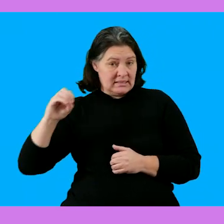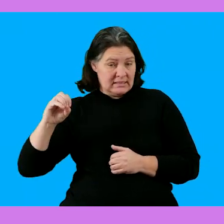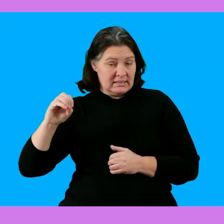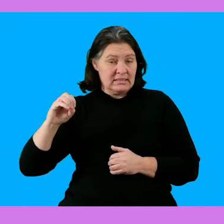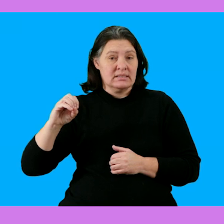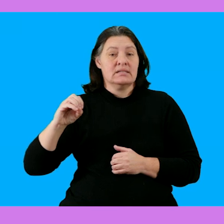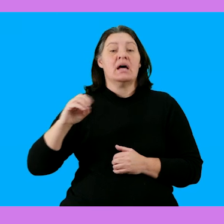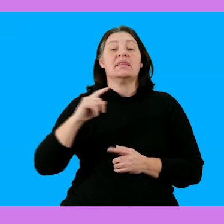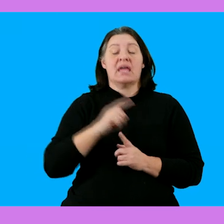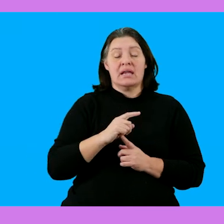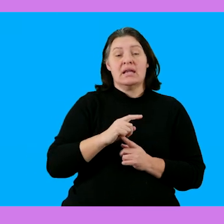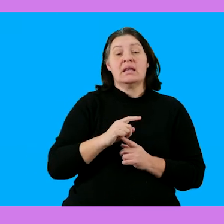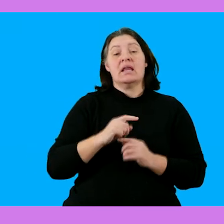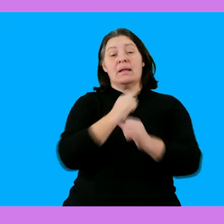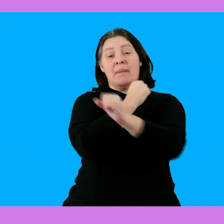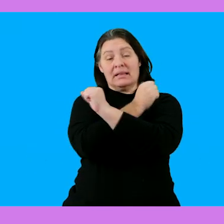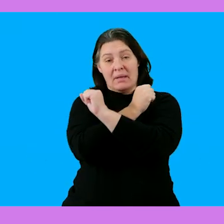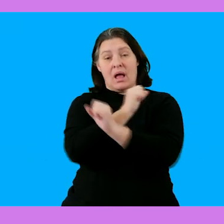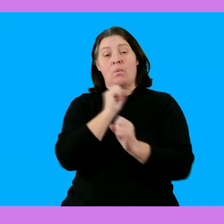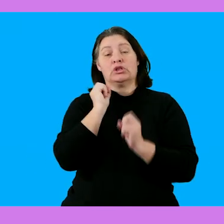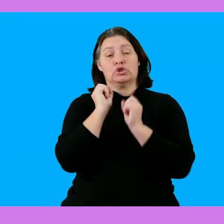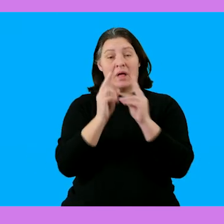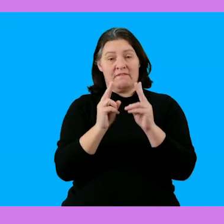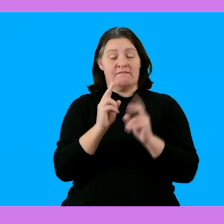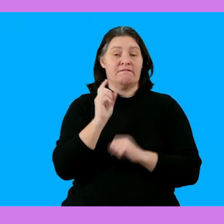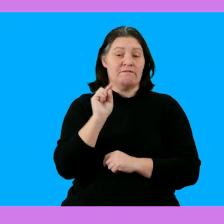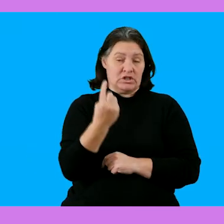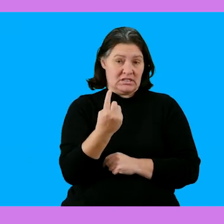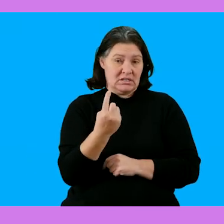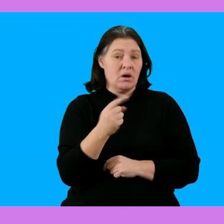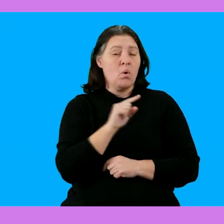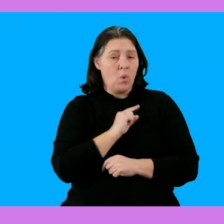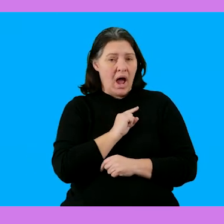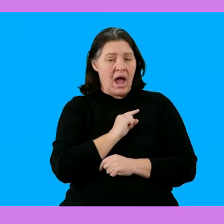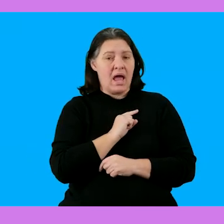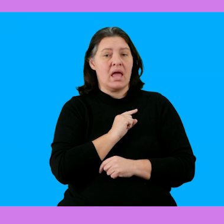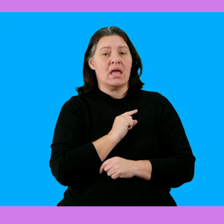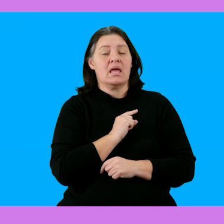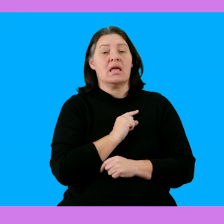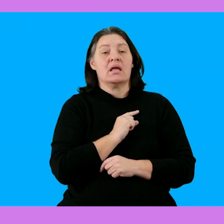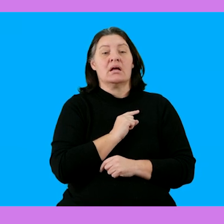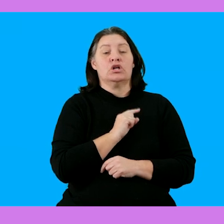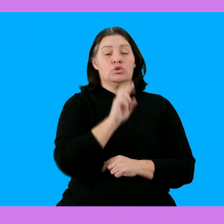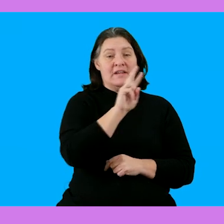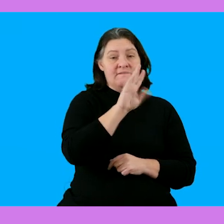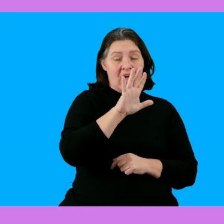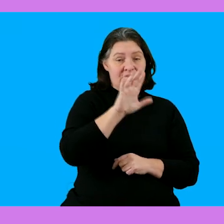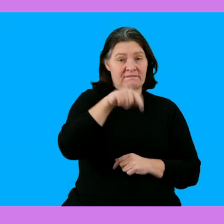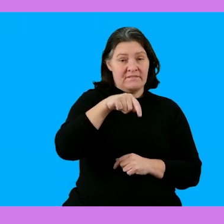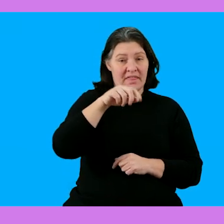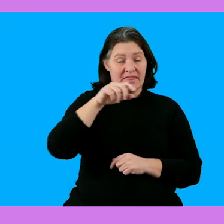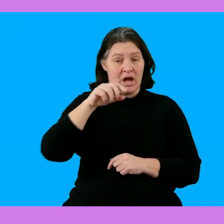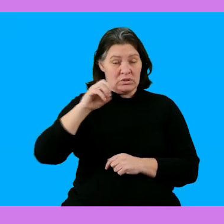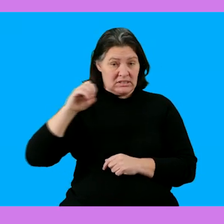25,000 Rand and I will multiply that by 12 first. Remember, we must calculate an annual value. So